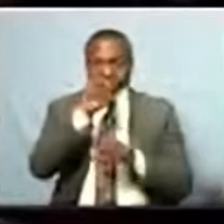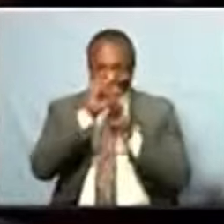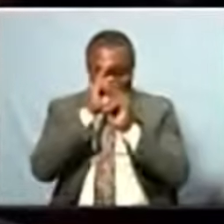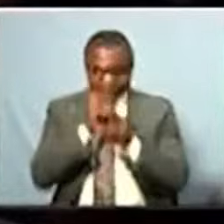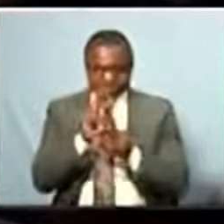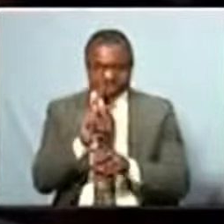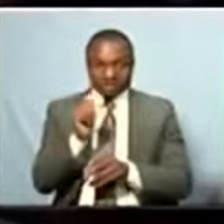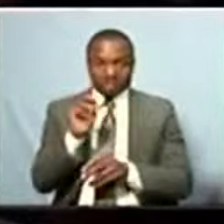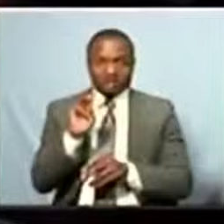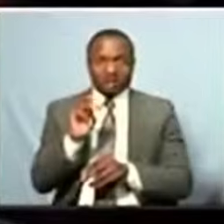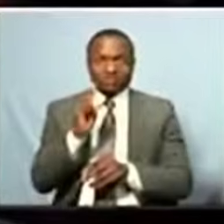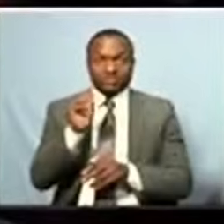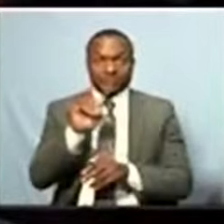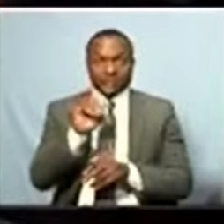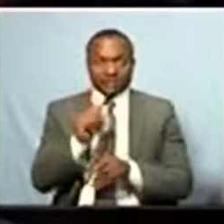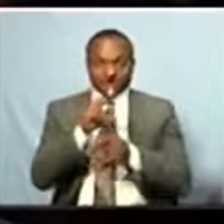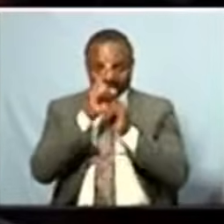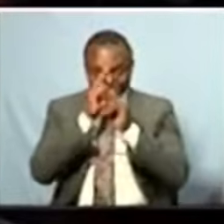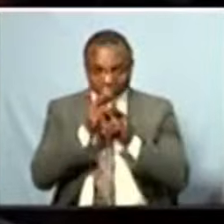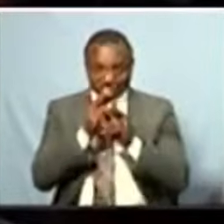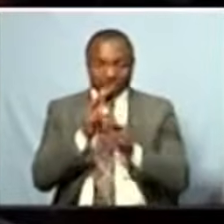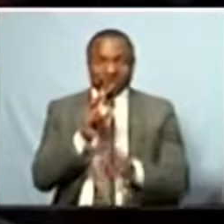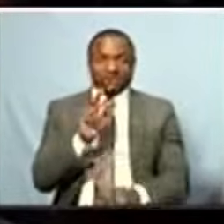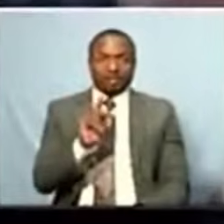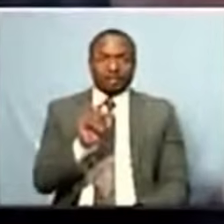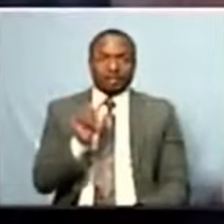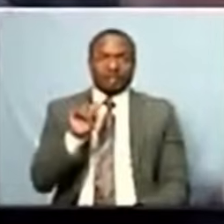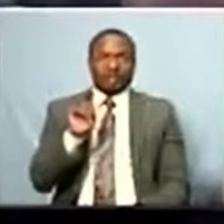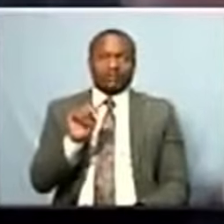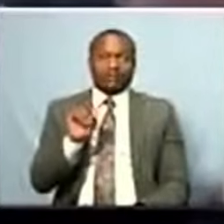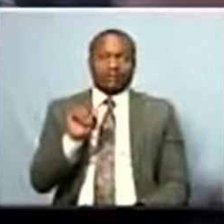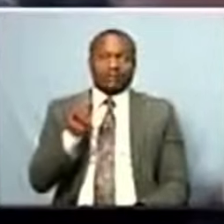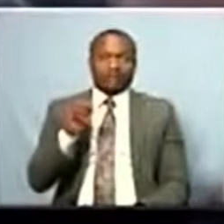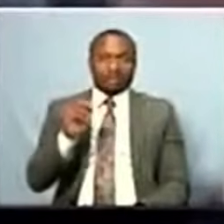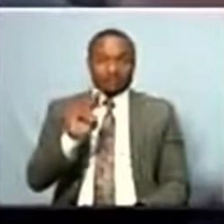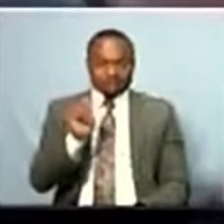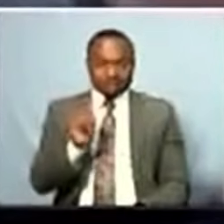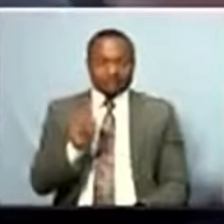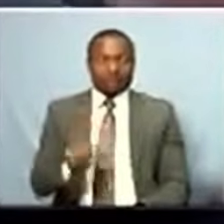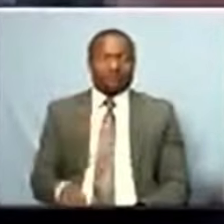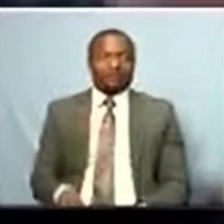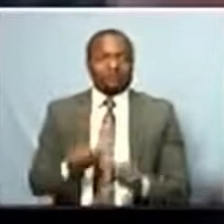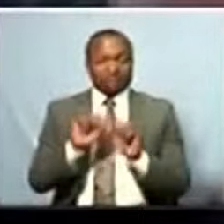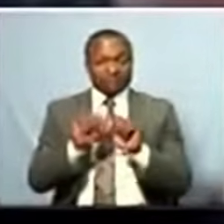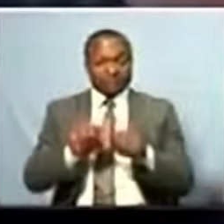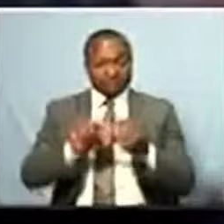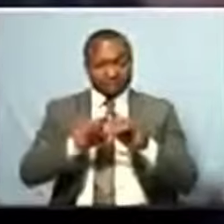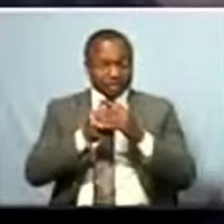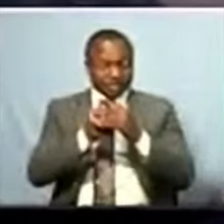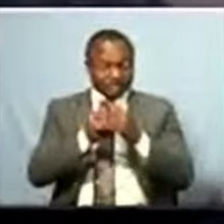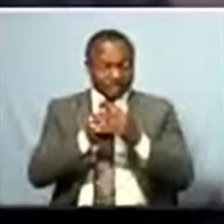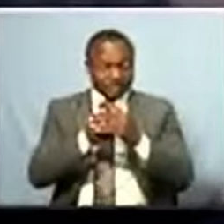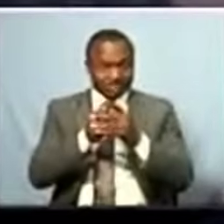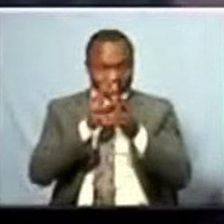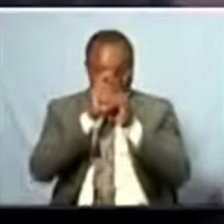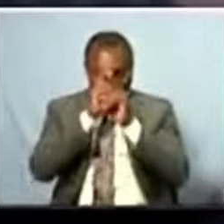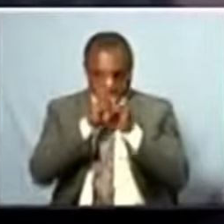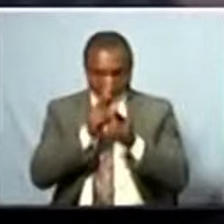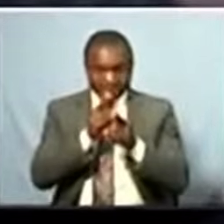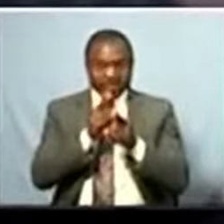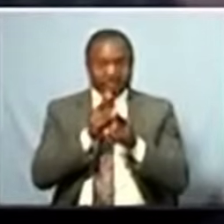and Honorable Kandafula. Okay, so maybe let me start with from